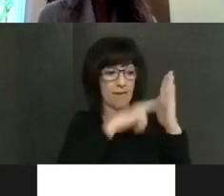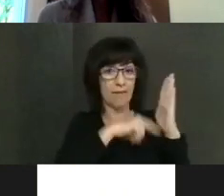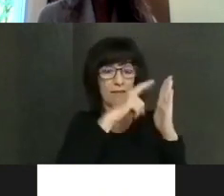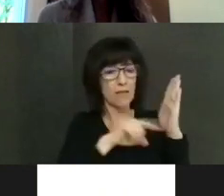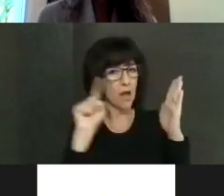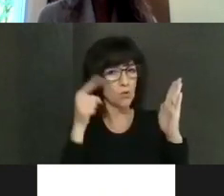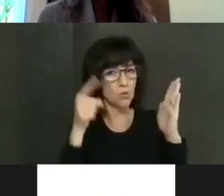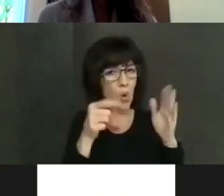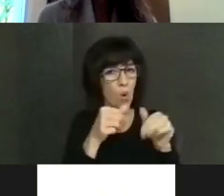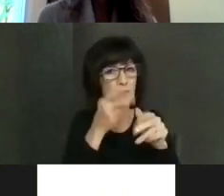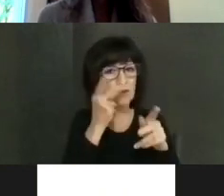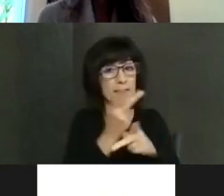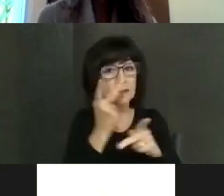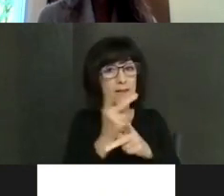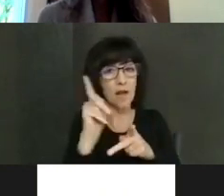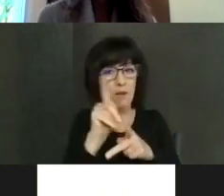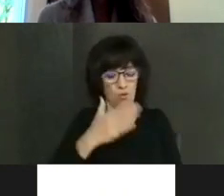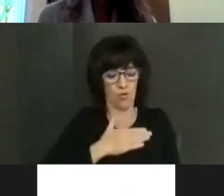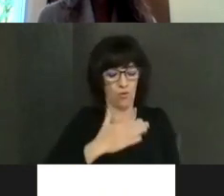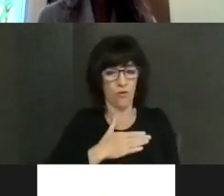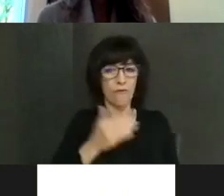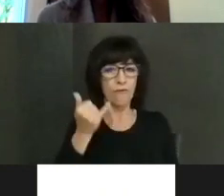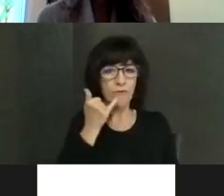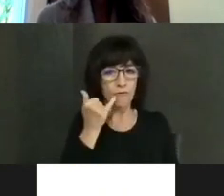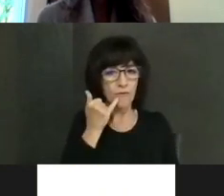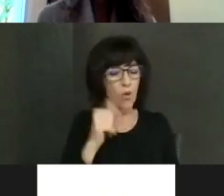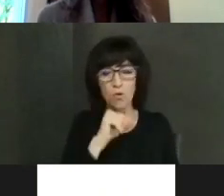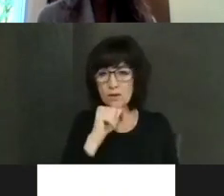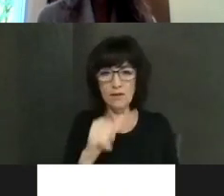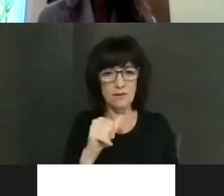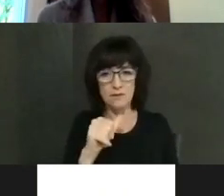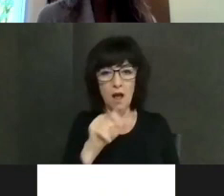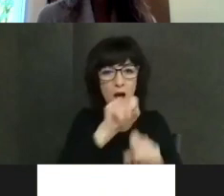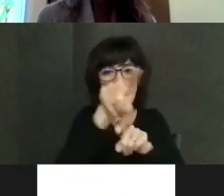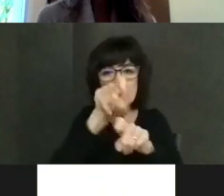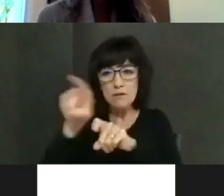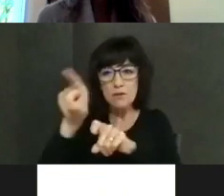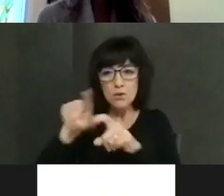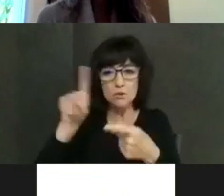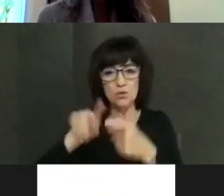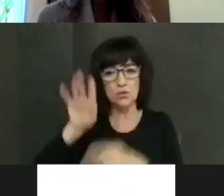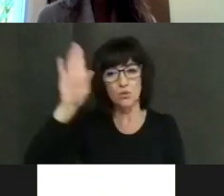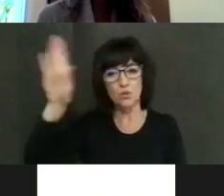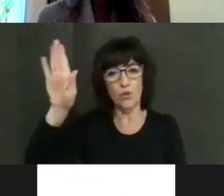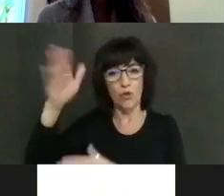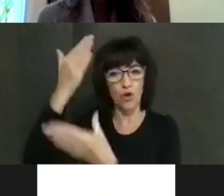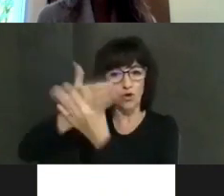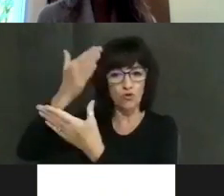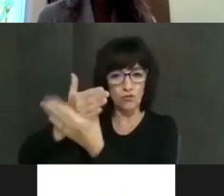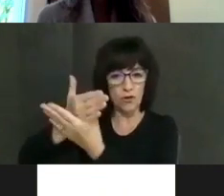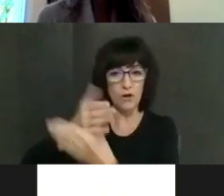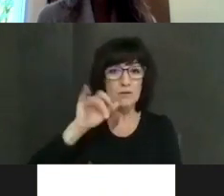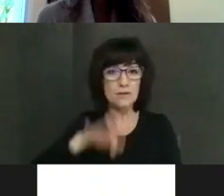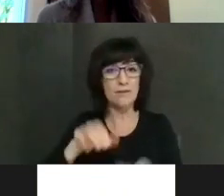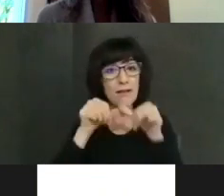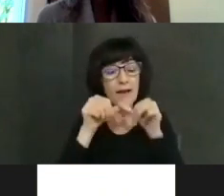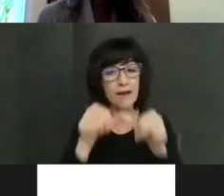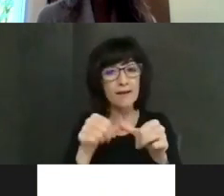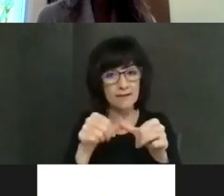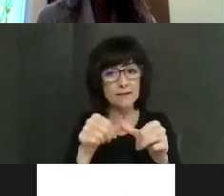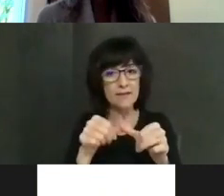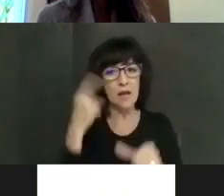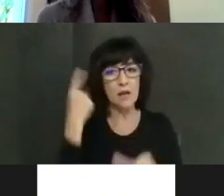not available to our side of the system, and it's kept there for a 28-day time